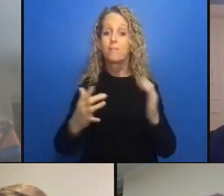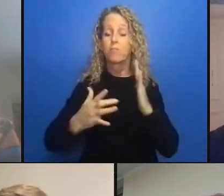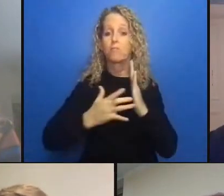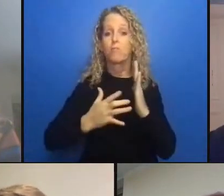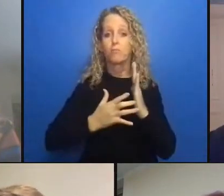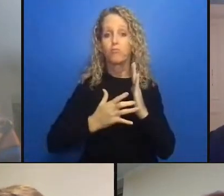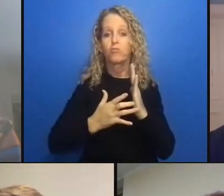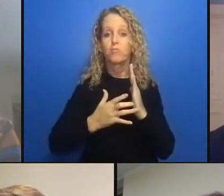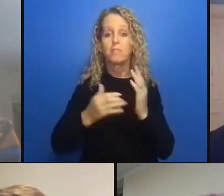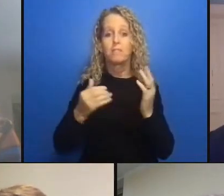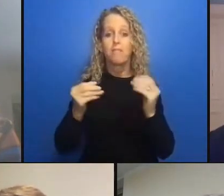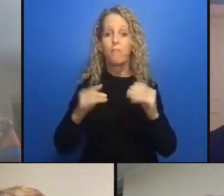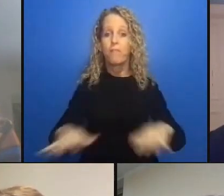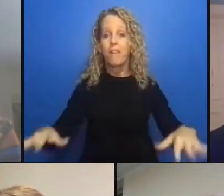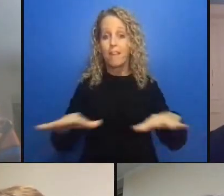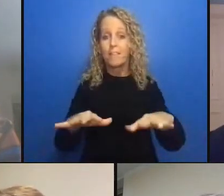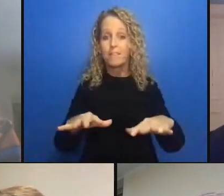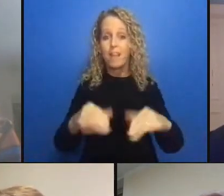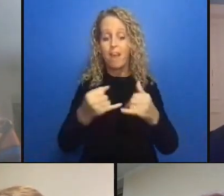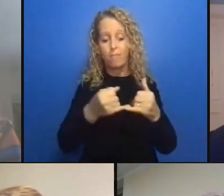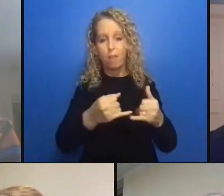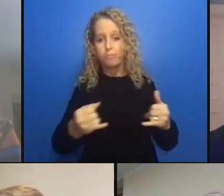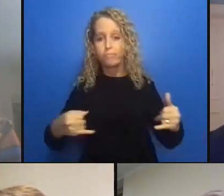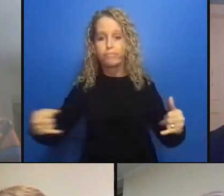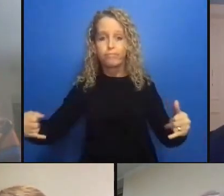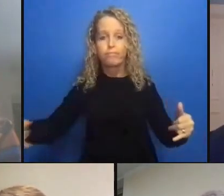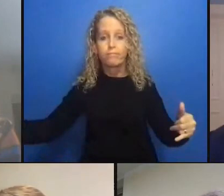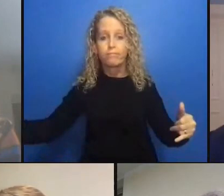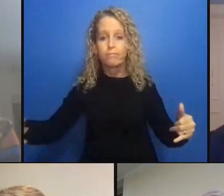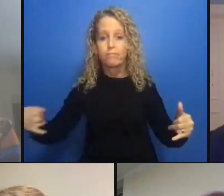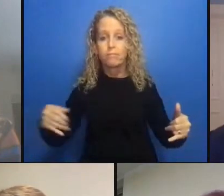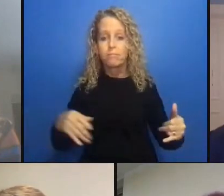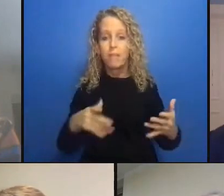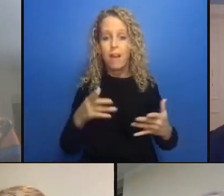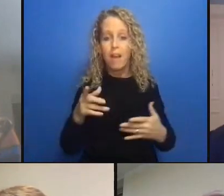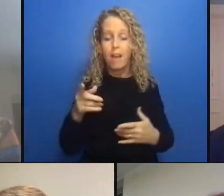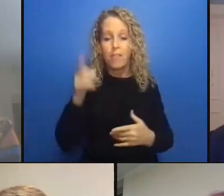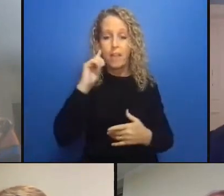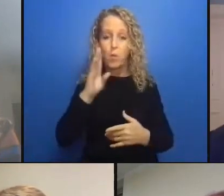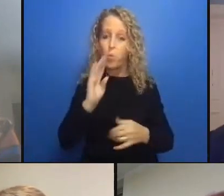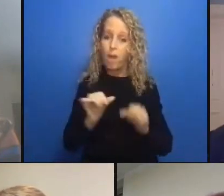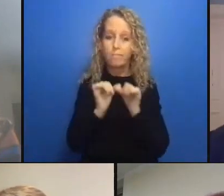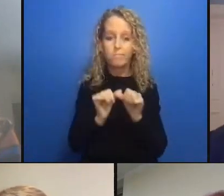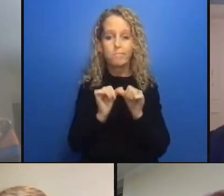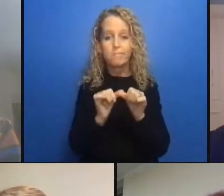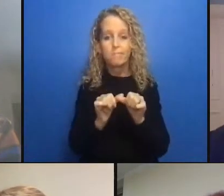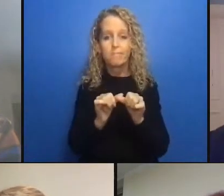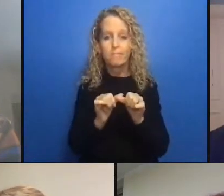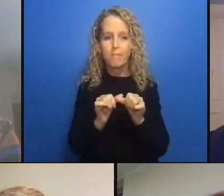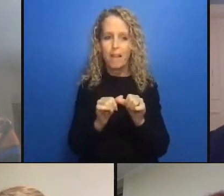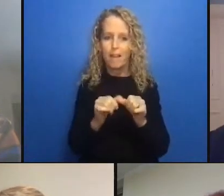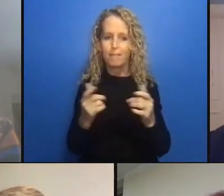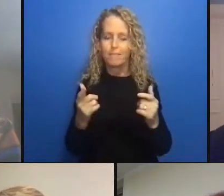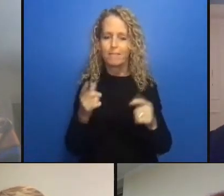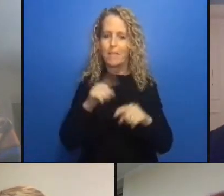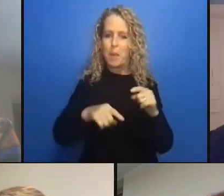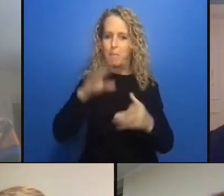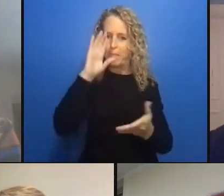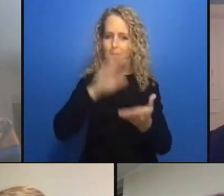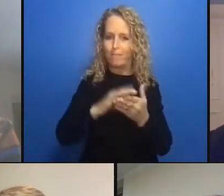home. That works. It's going to be around for, I'm saying this in public, I don't believe it, but it's going to be around for another 20